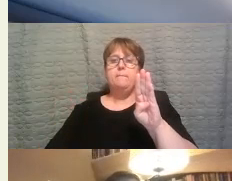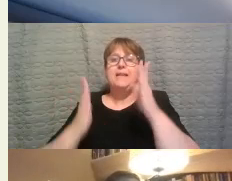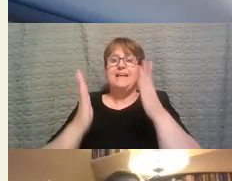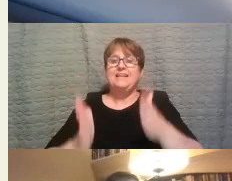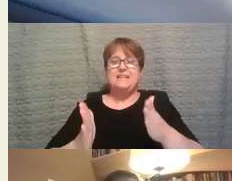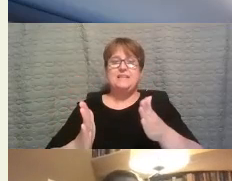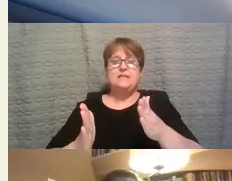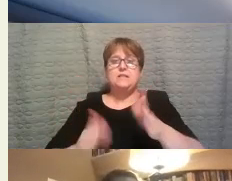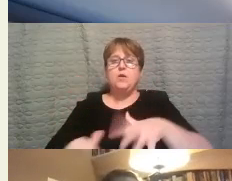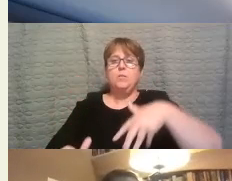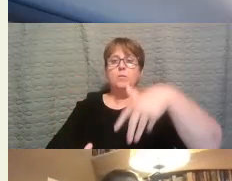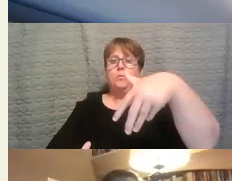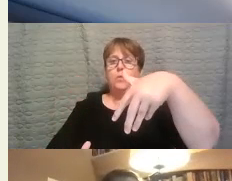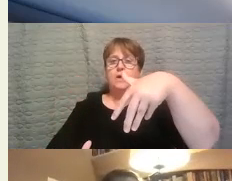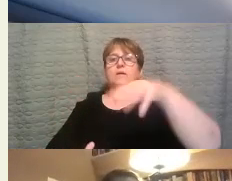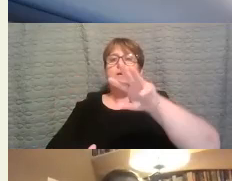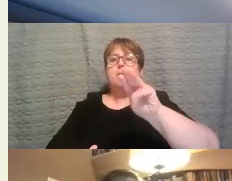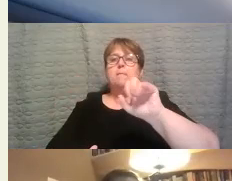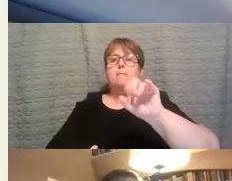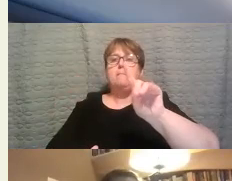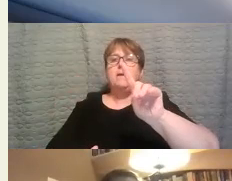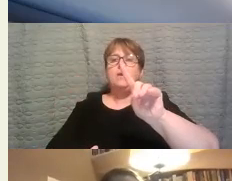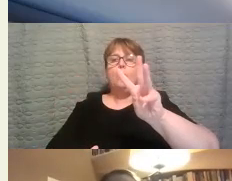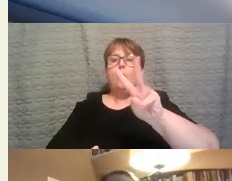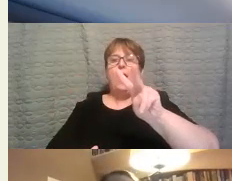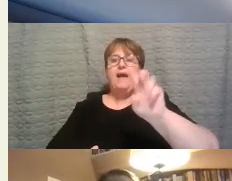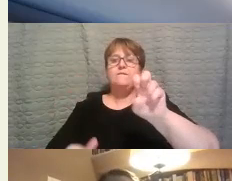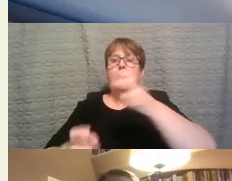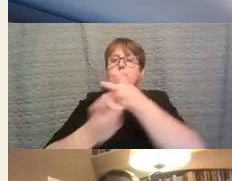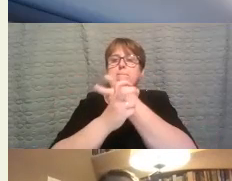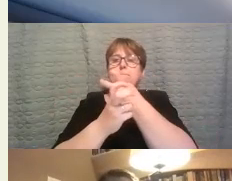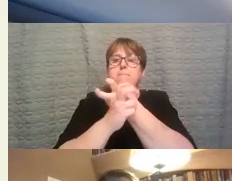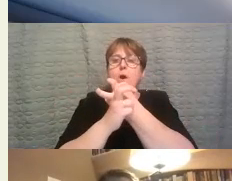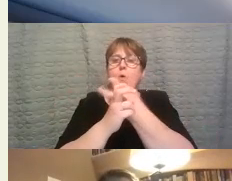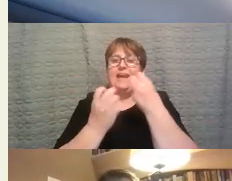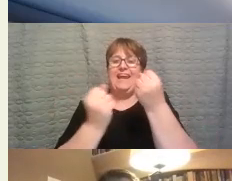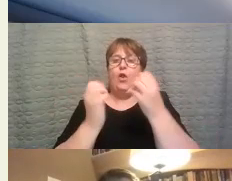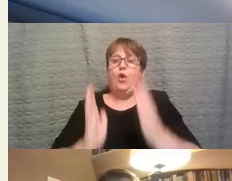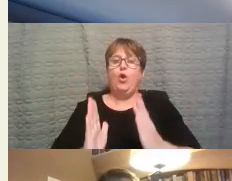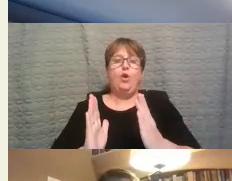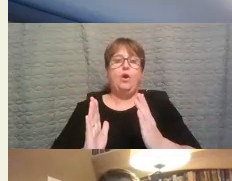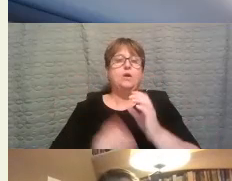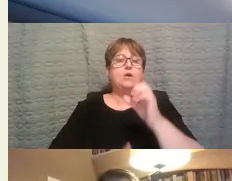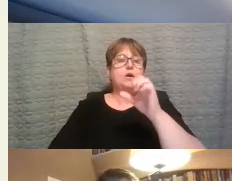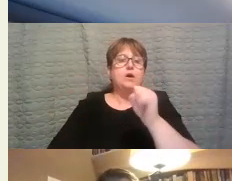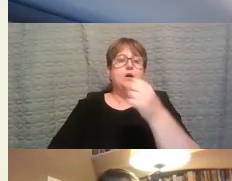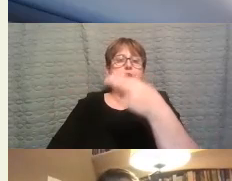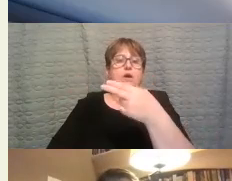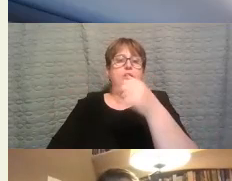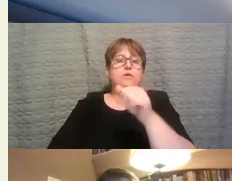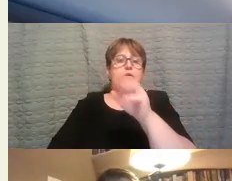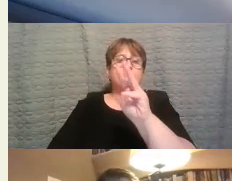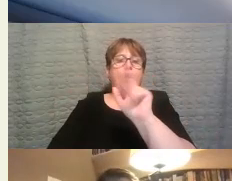midwife, bone healer, and shaman or a Mayan priest. Depends on which area